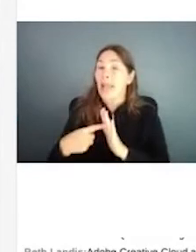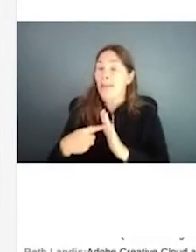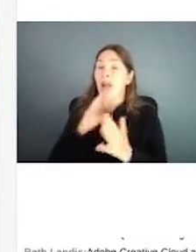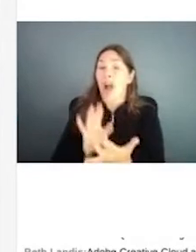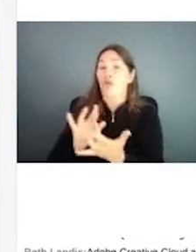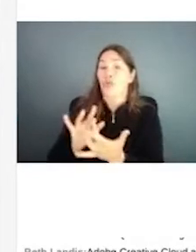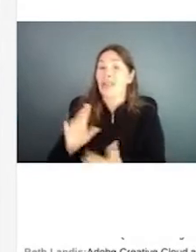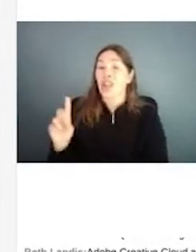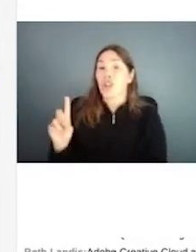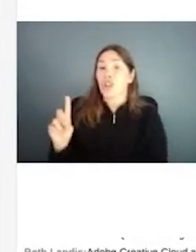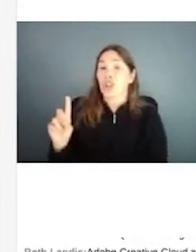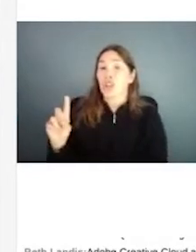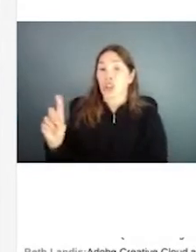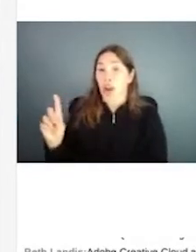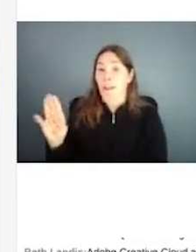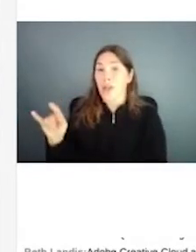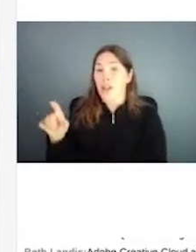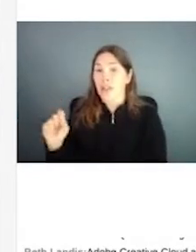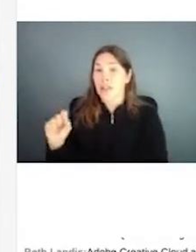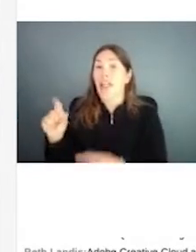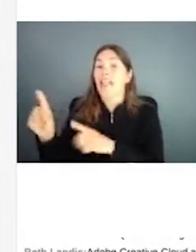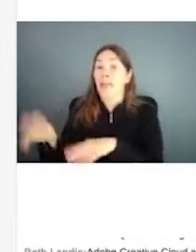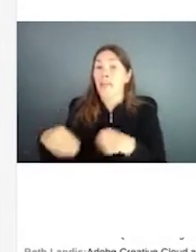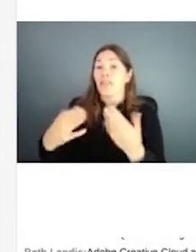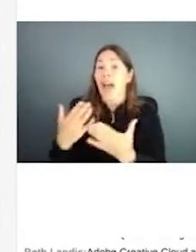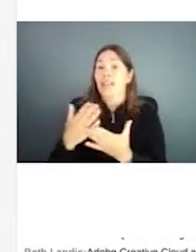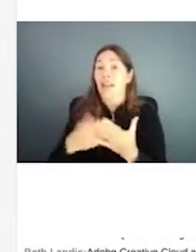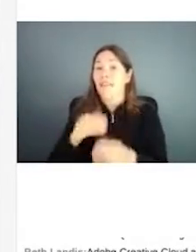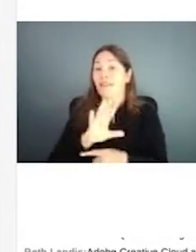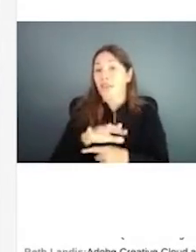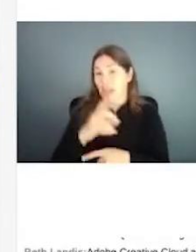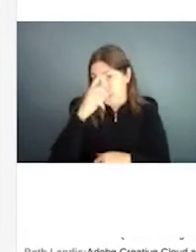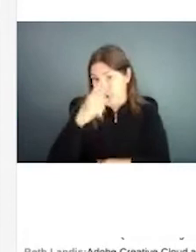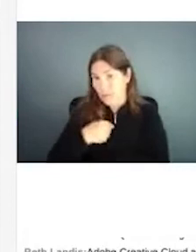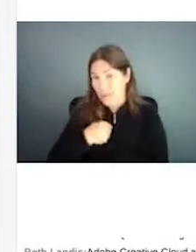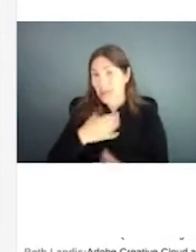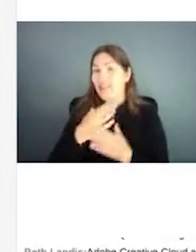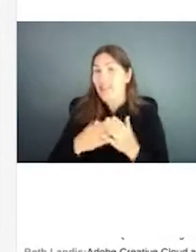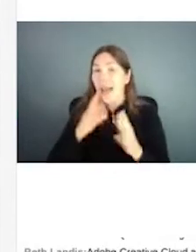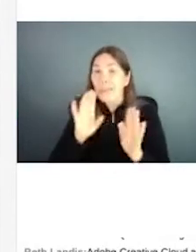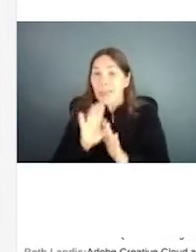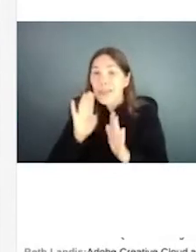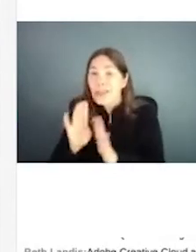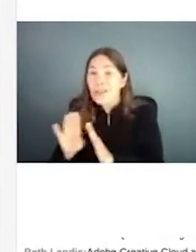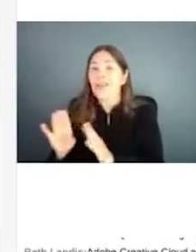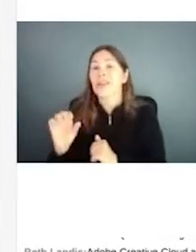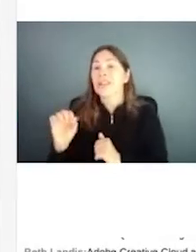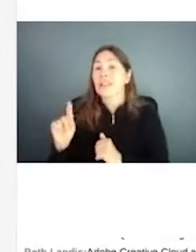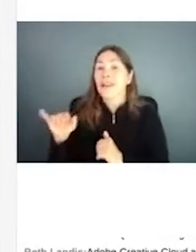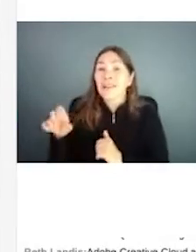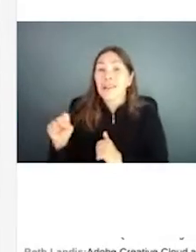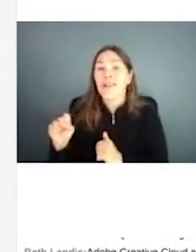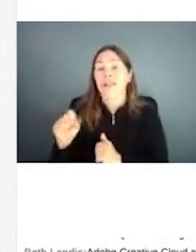to the Durham Bulls and I was able to get them to provide some footage for me and some stills. And so, you know,